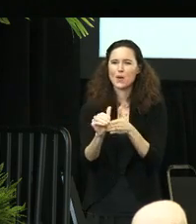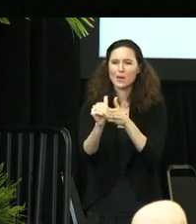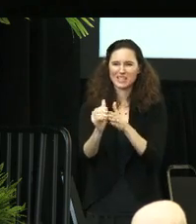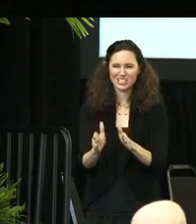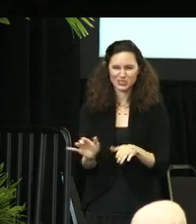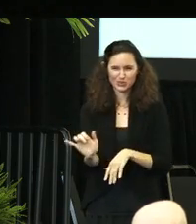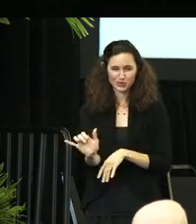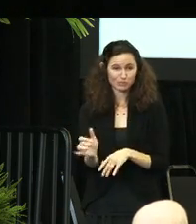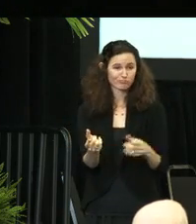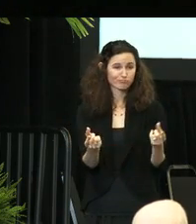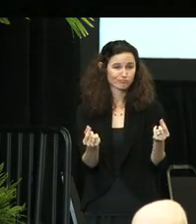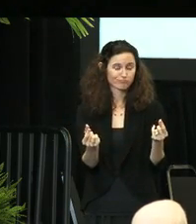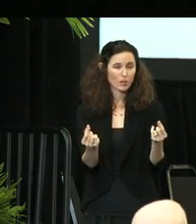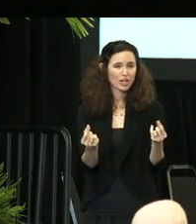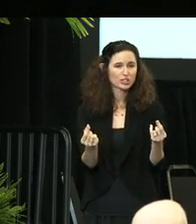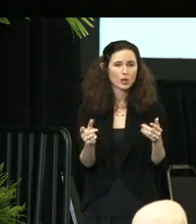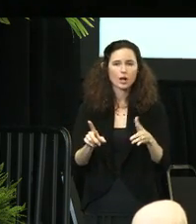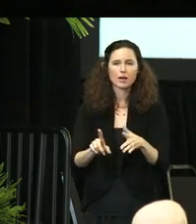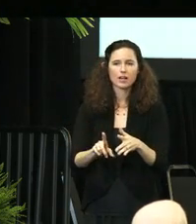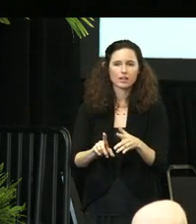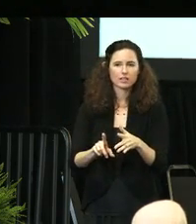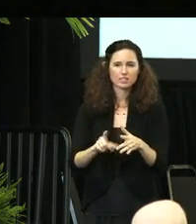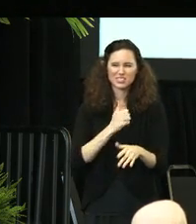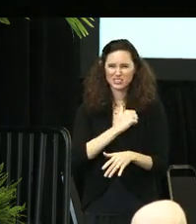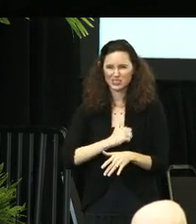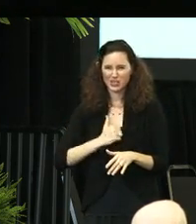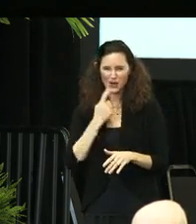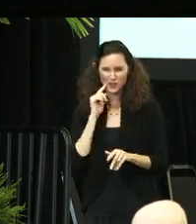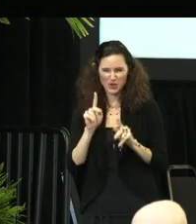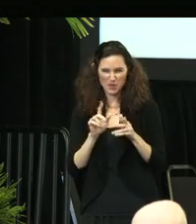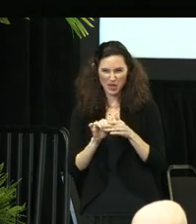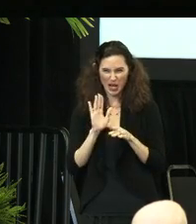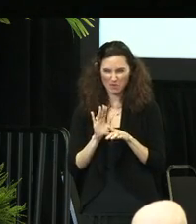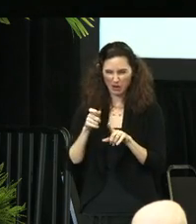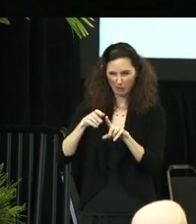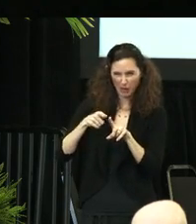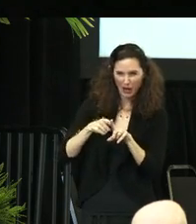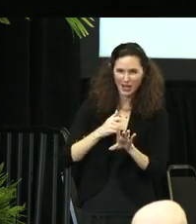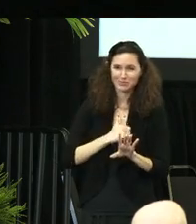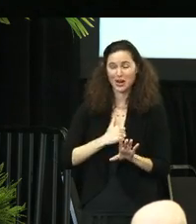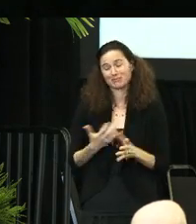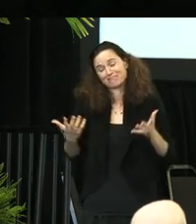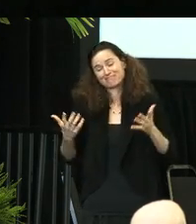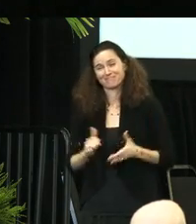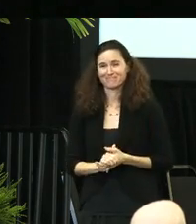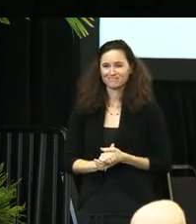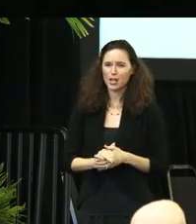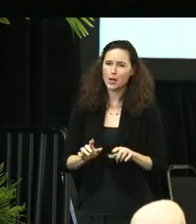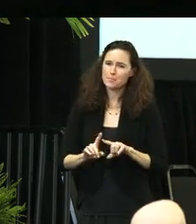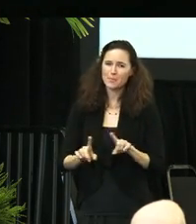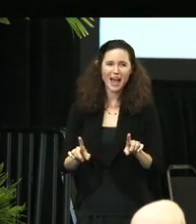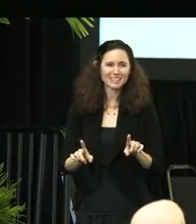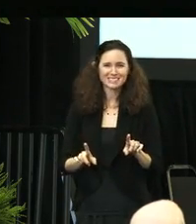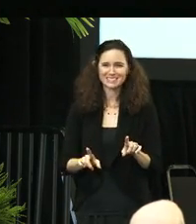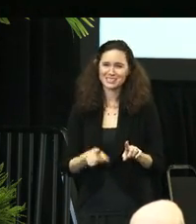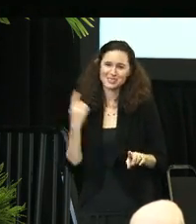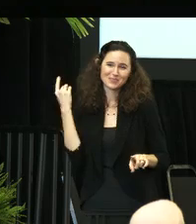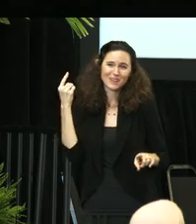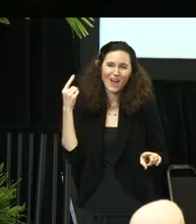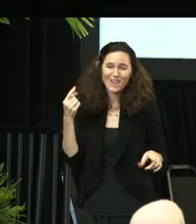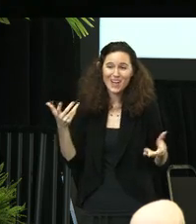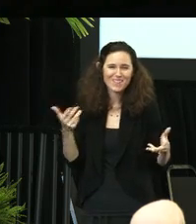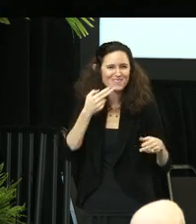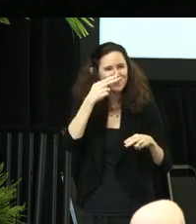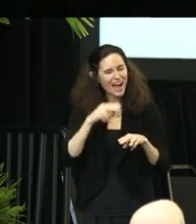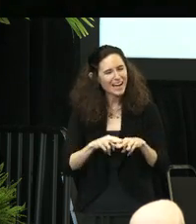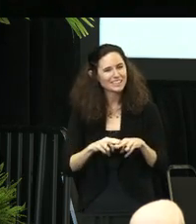do is, sorry those of you who I'm going to make fun of here, but you know, it's all in good fun. So what